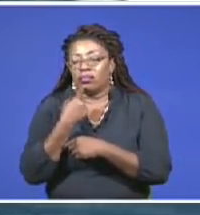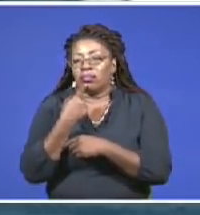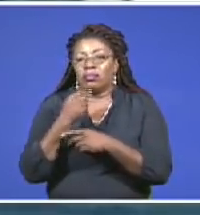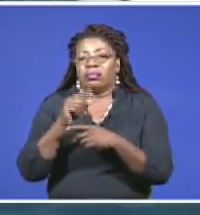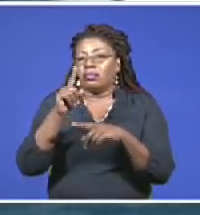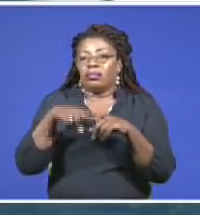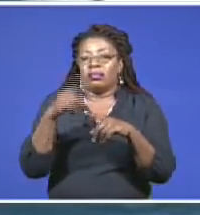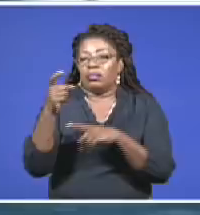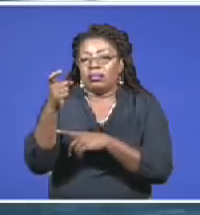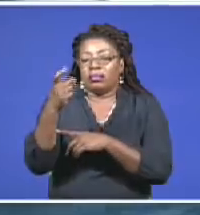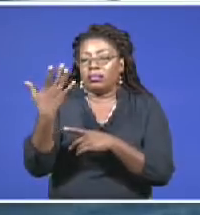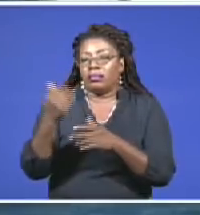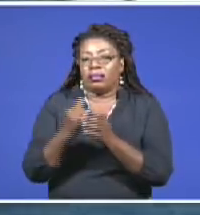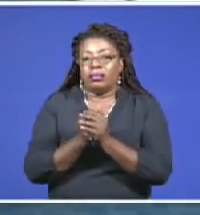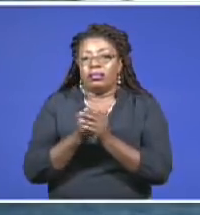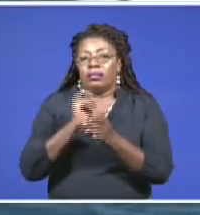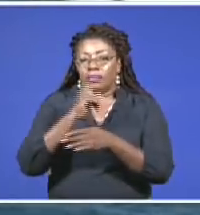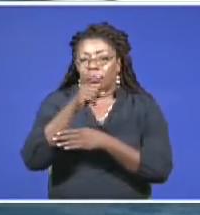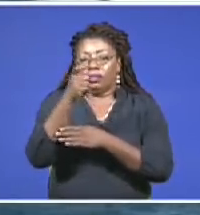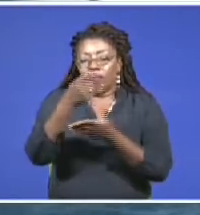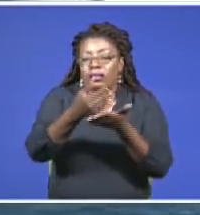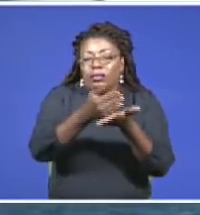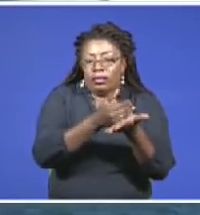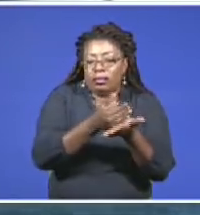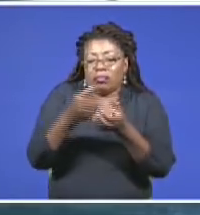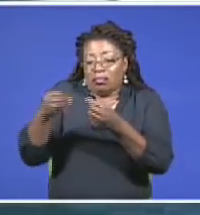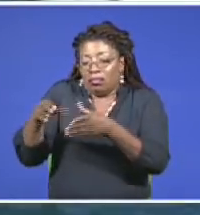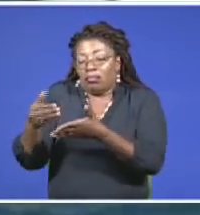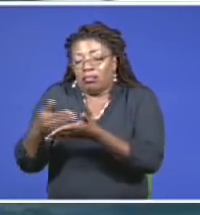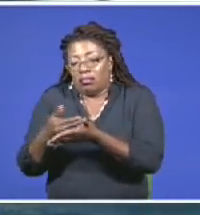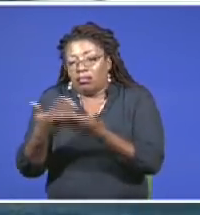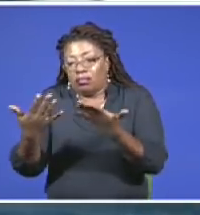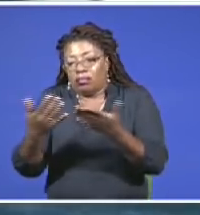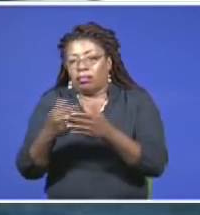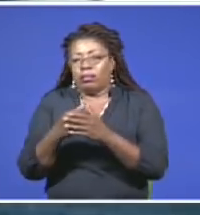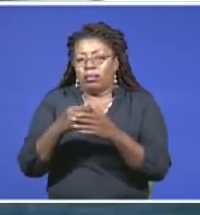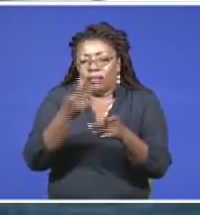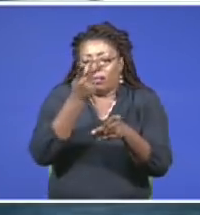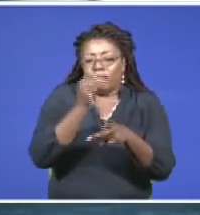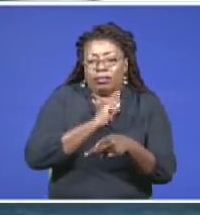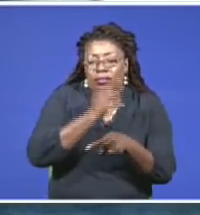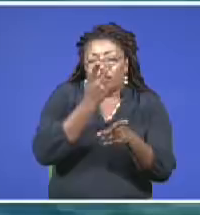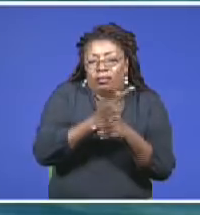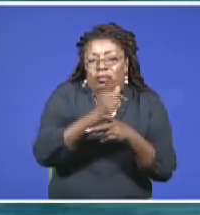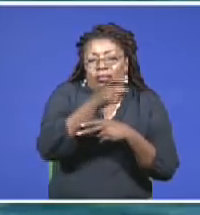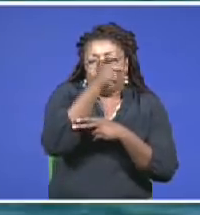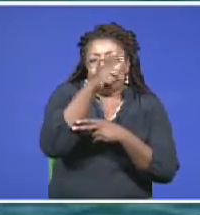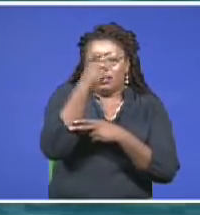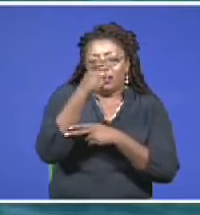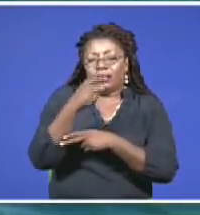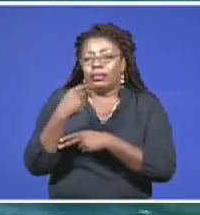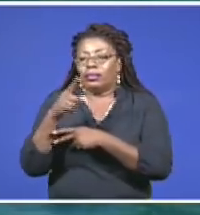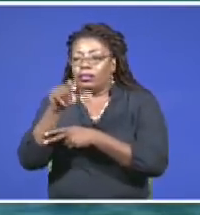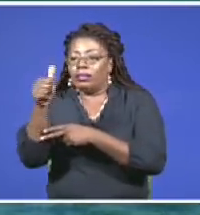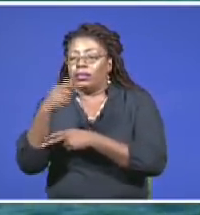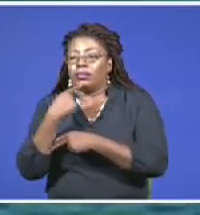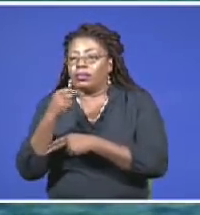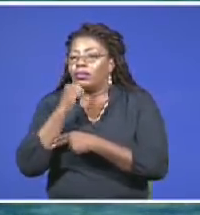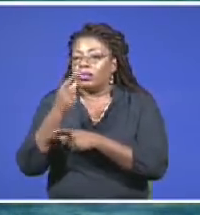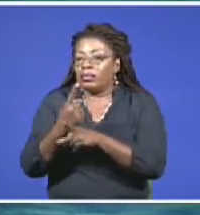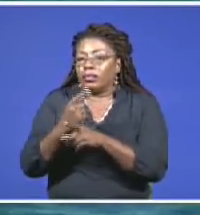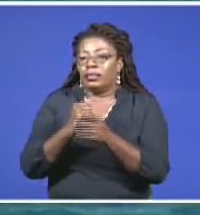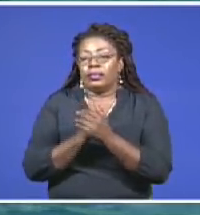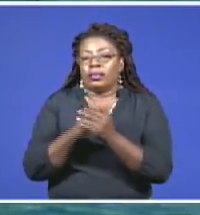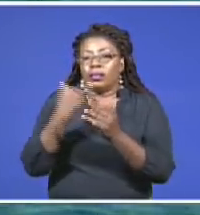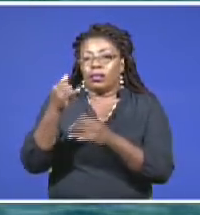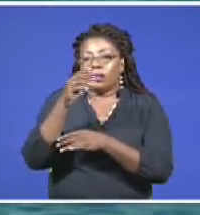it all. You see, I win some, I lost some. If I keep on winning all, the fellas say that ain't right. Now for crew member Kendall